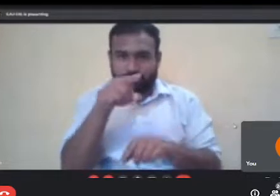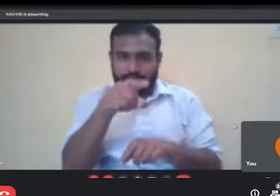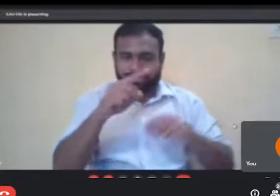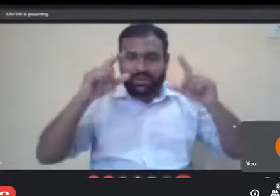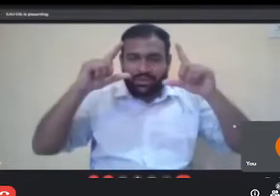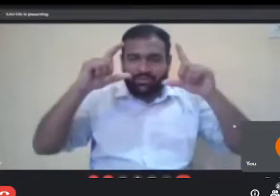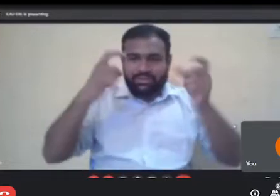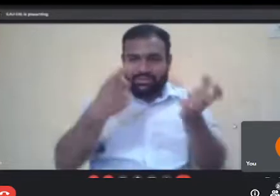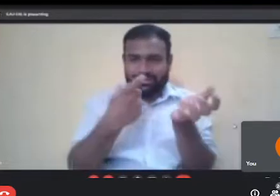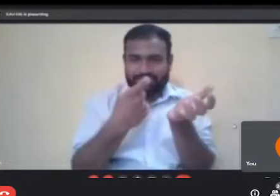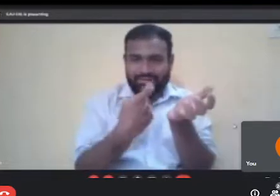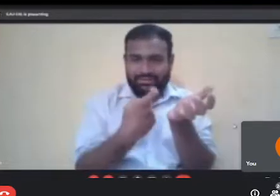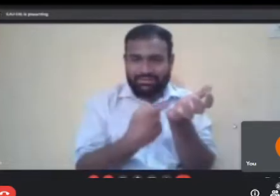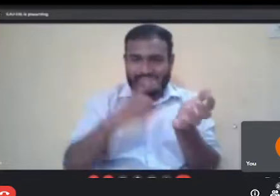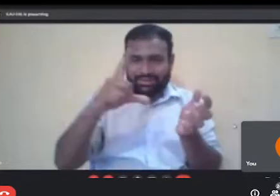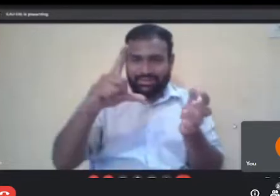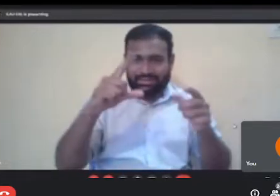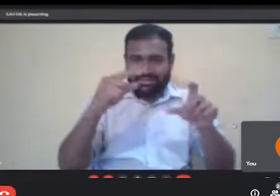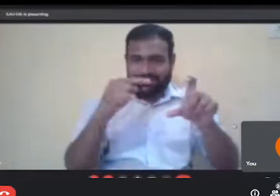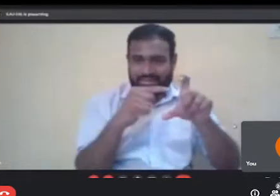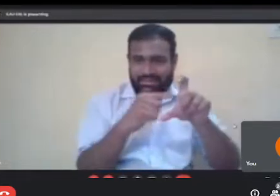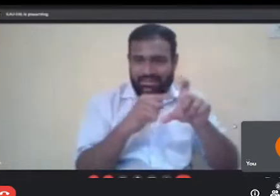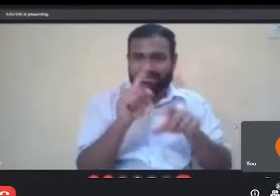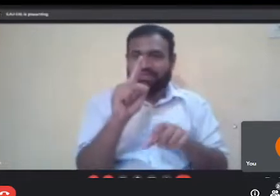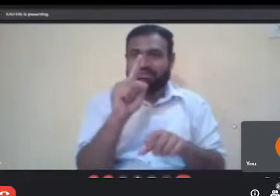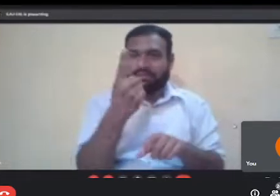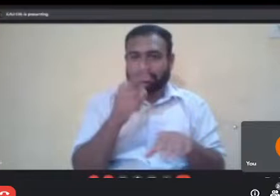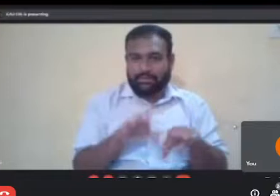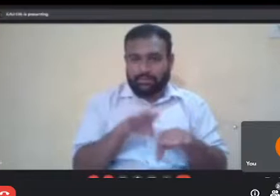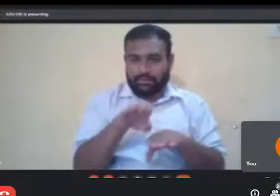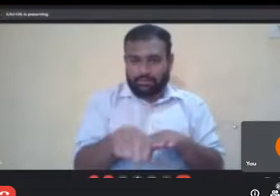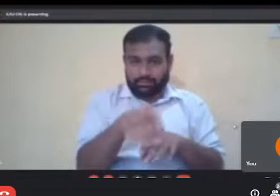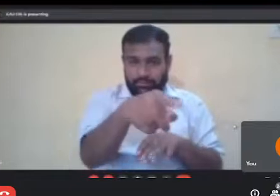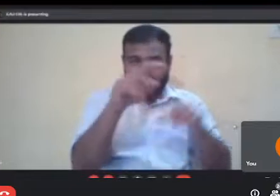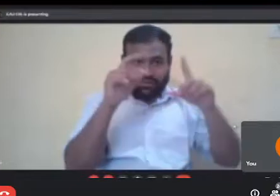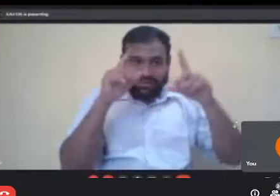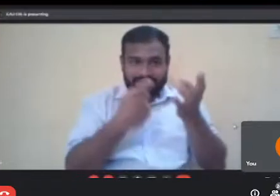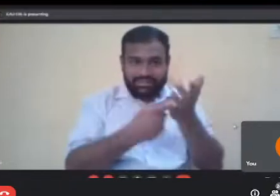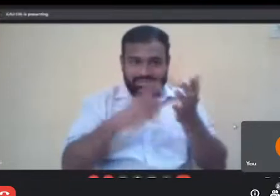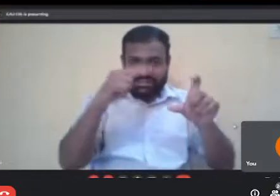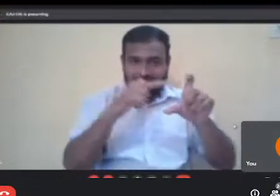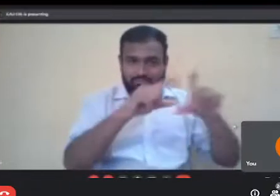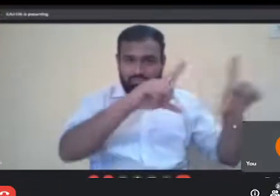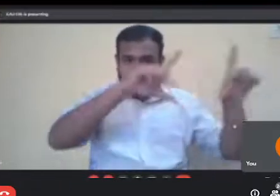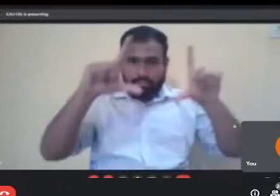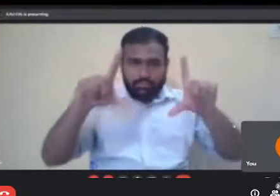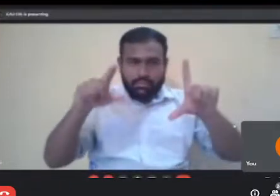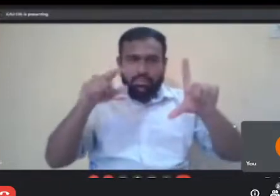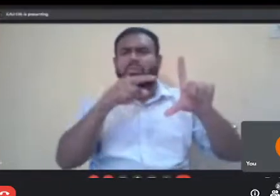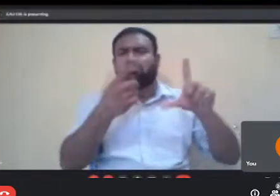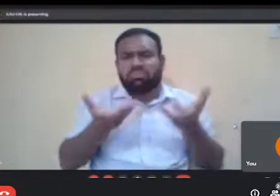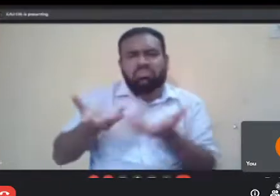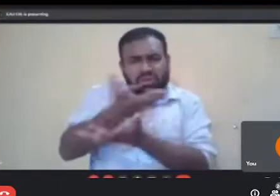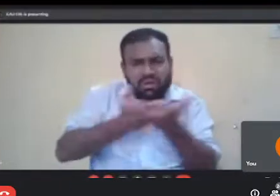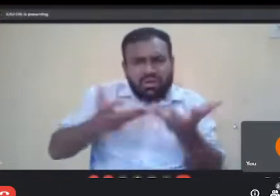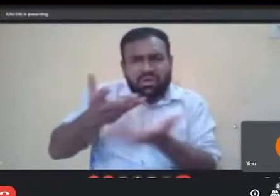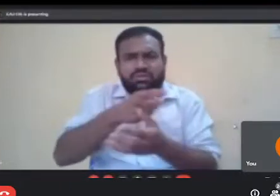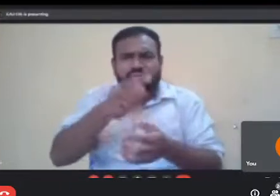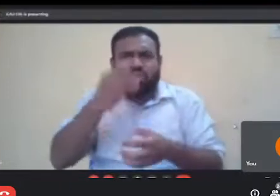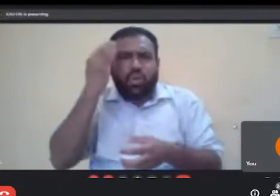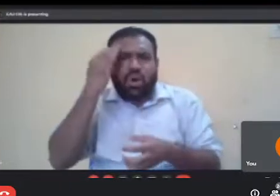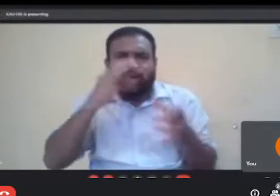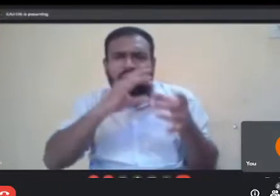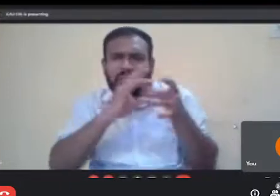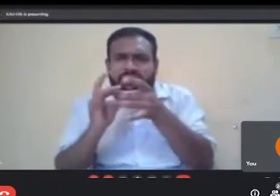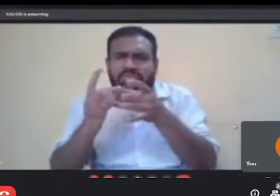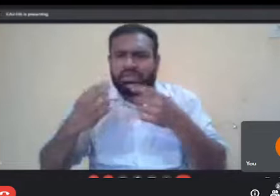So that's one example of real life English. That's the first step. If you see the picture, I mean, we first put a picture